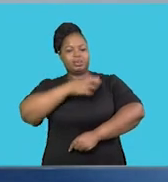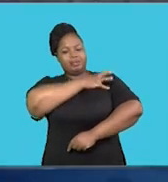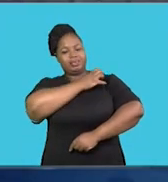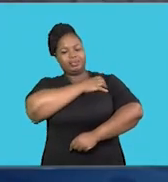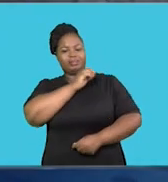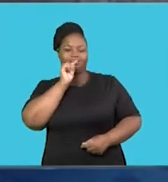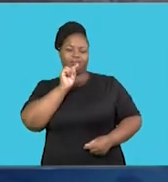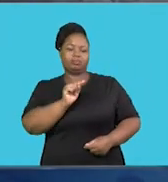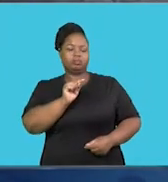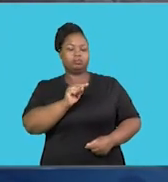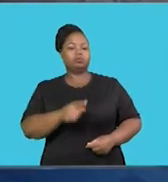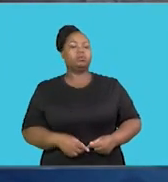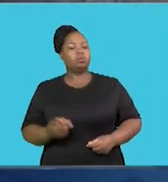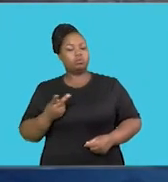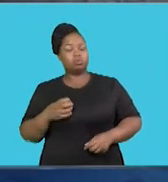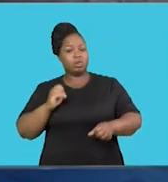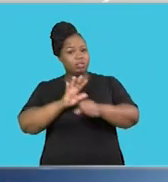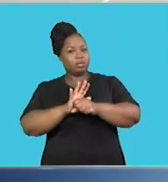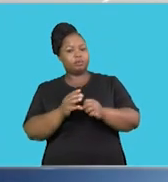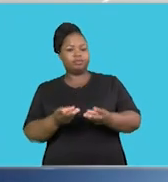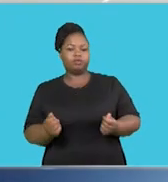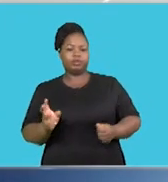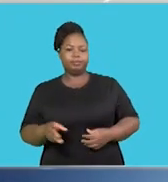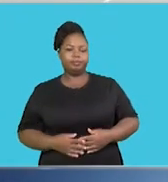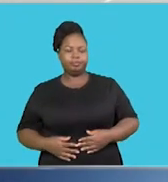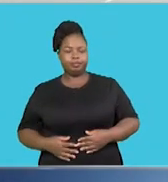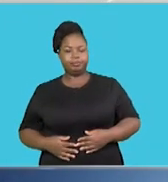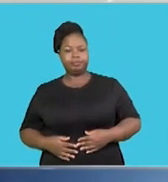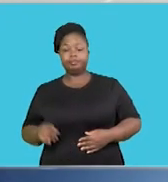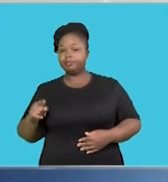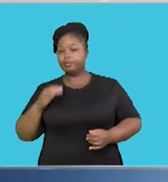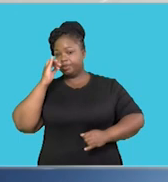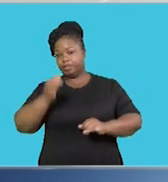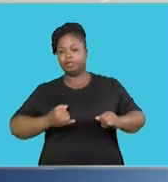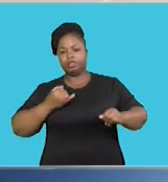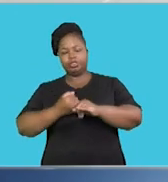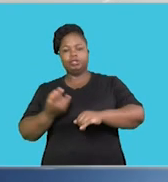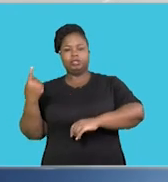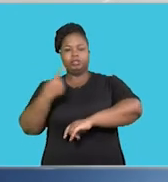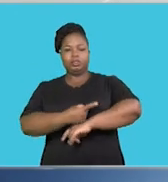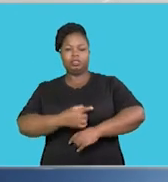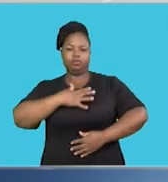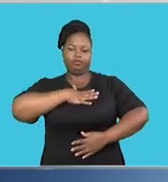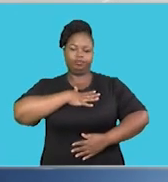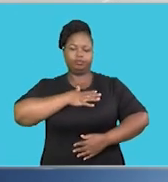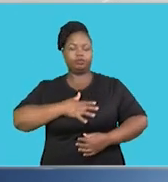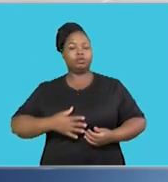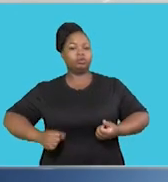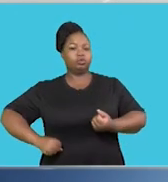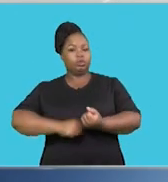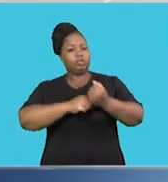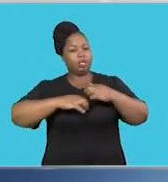fitlhela pheletsong ya ditlhaselo tsena. This International Day of Solidarity comes during one of